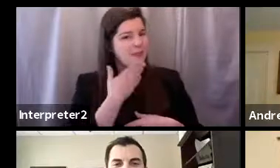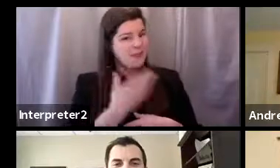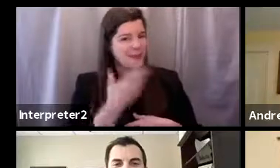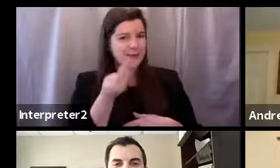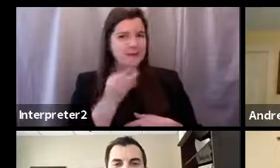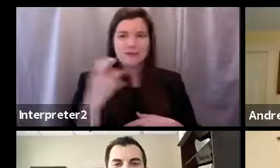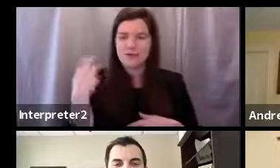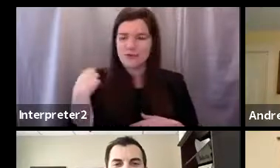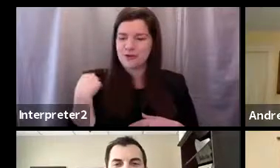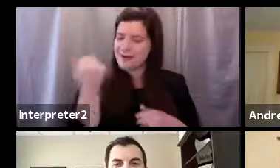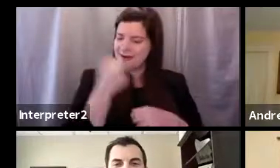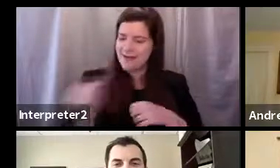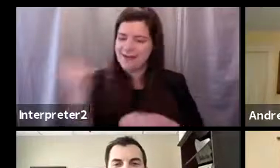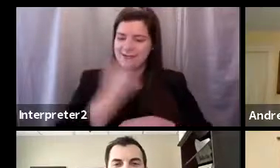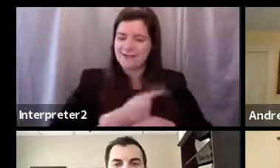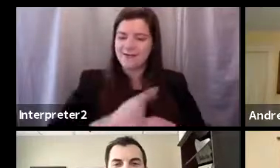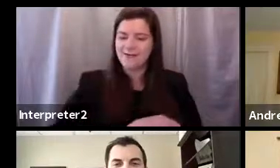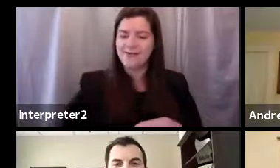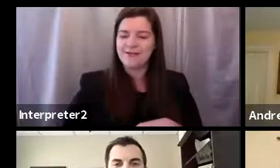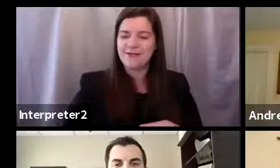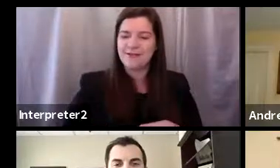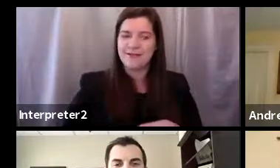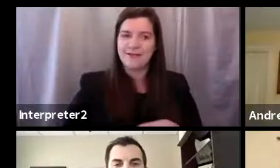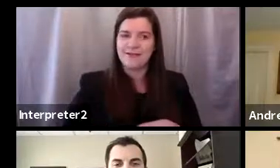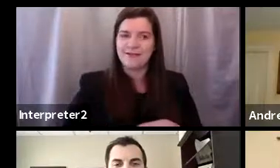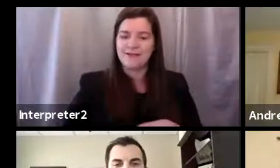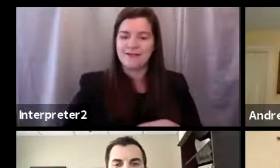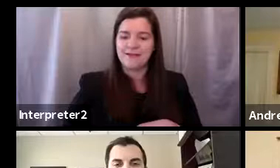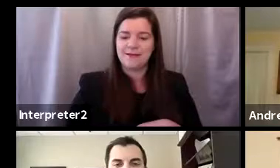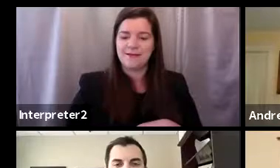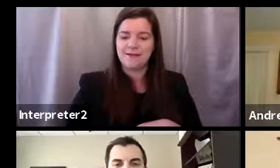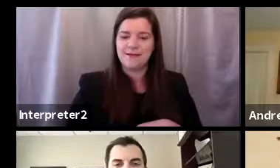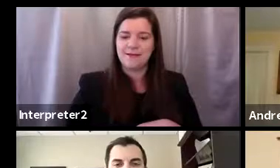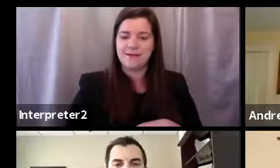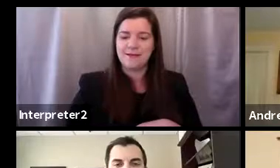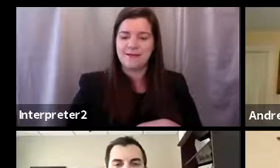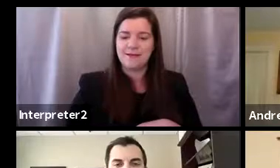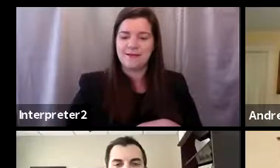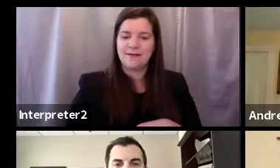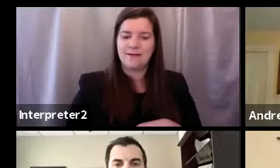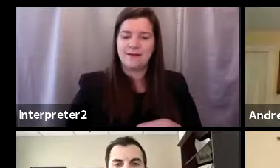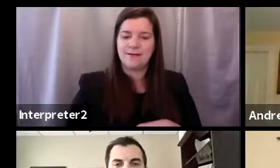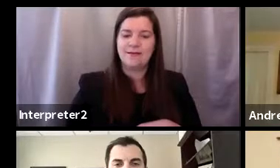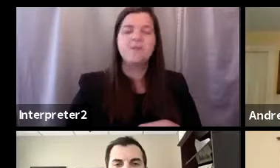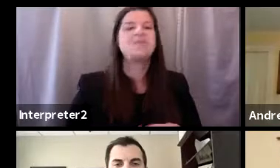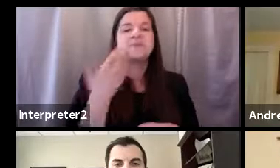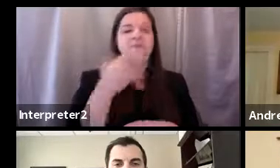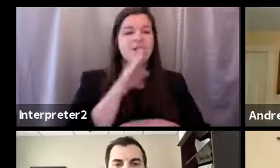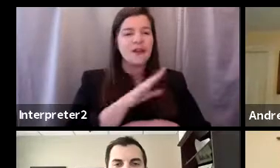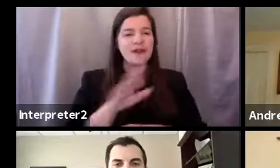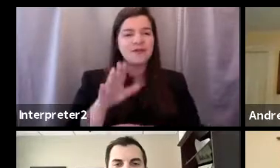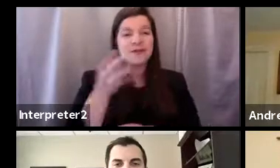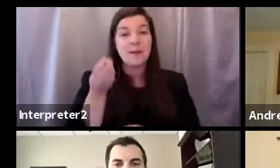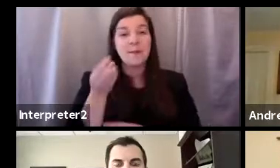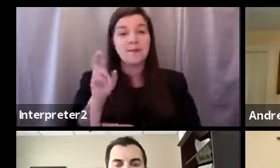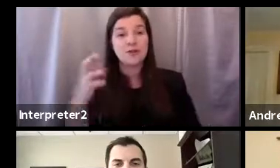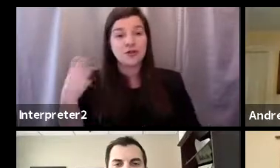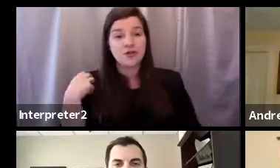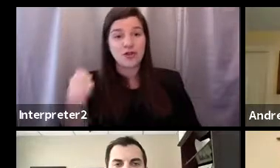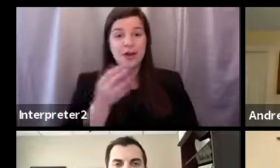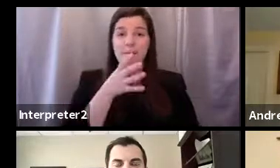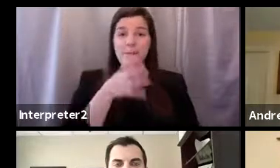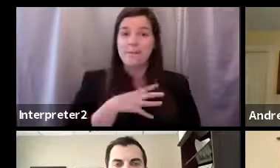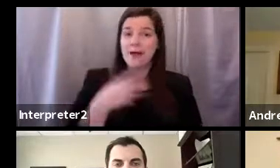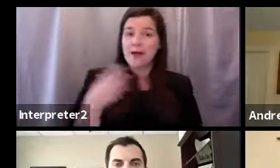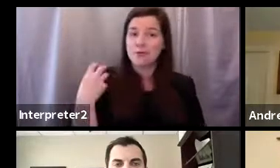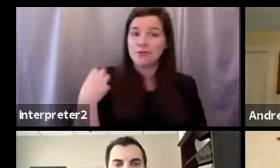day. Can you hear me all right? Yes, we can. All right. Good afternoon, Mr. Chairman, Madam Chair. Very